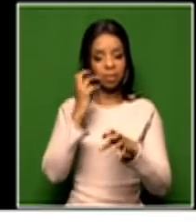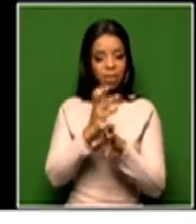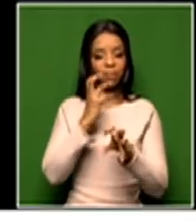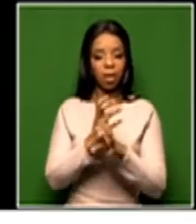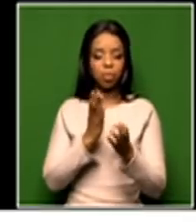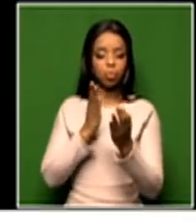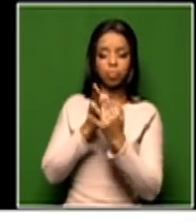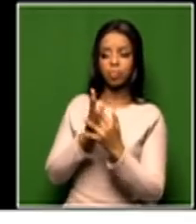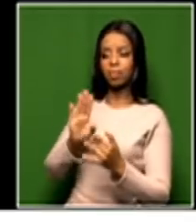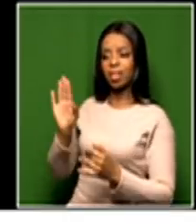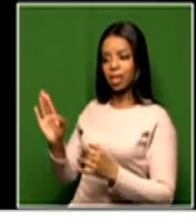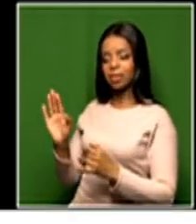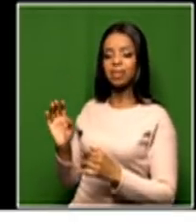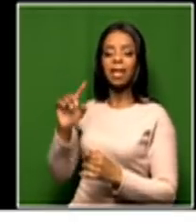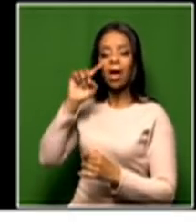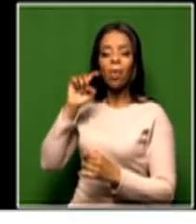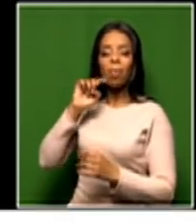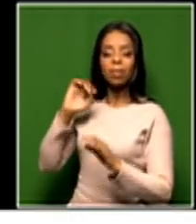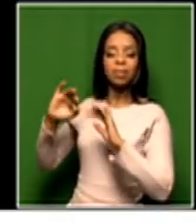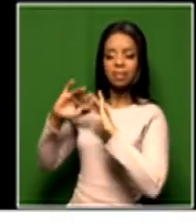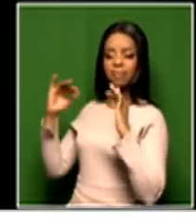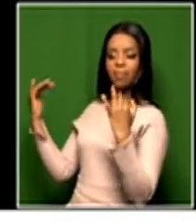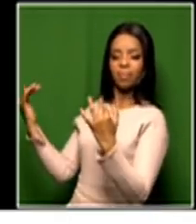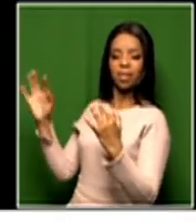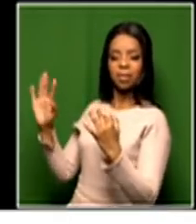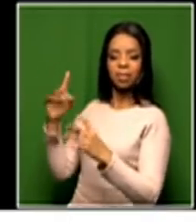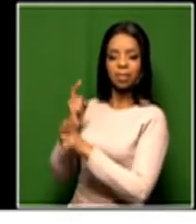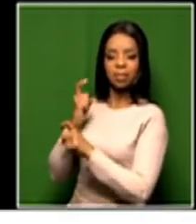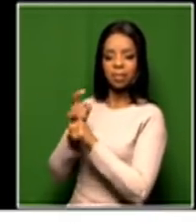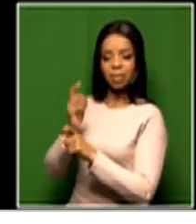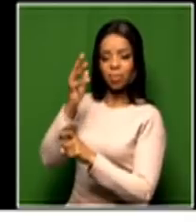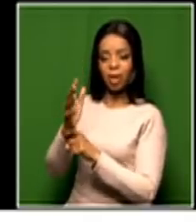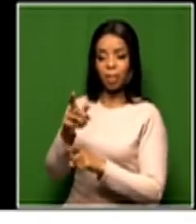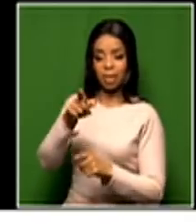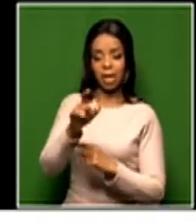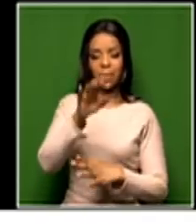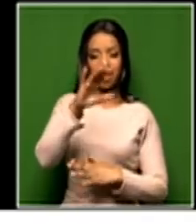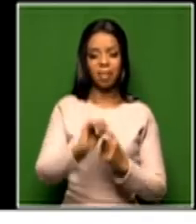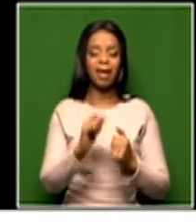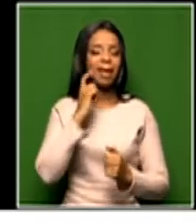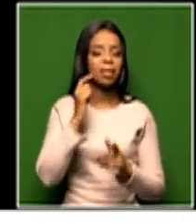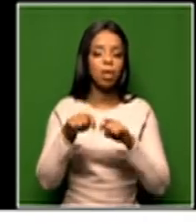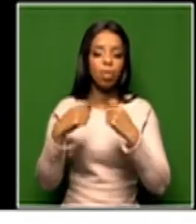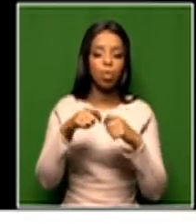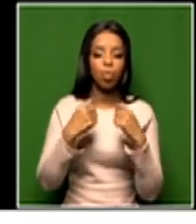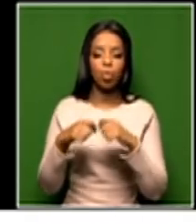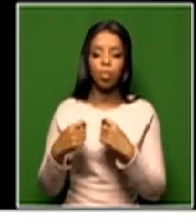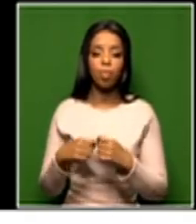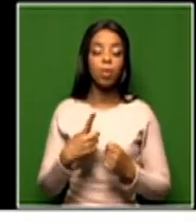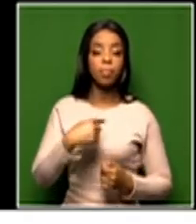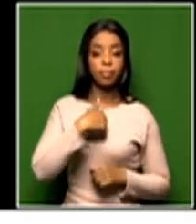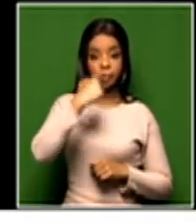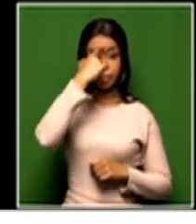1984 fence. So those are all the things really which come to the fore as to what actually happened. I think,